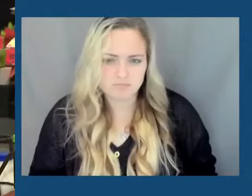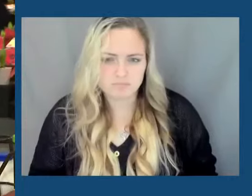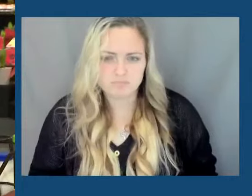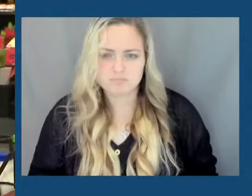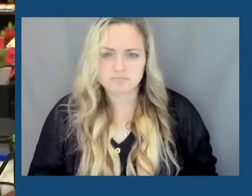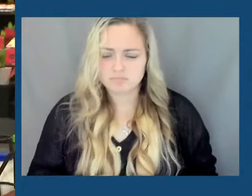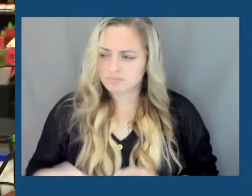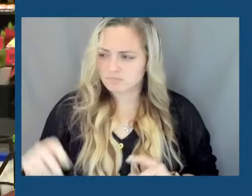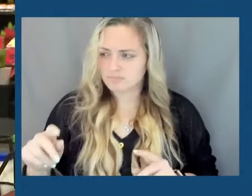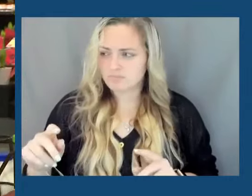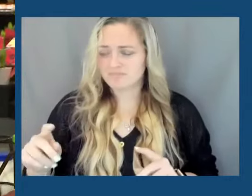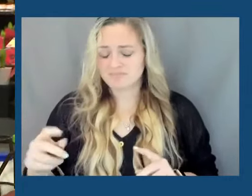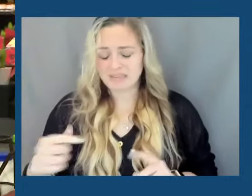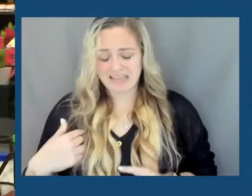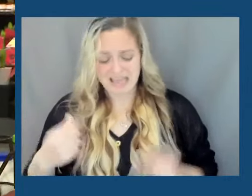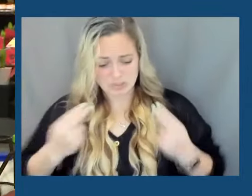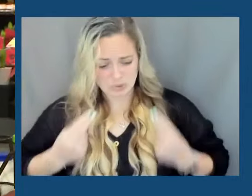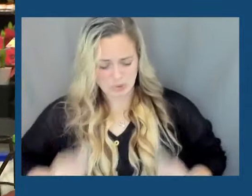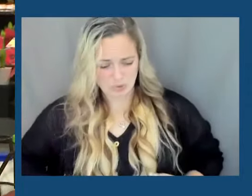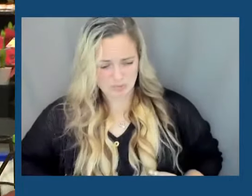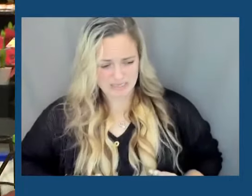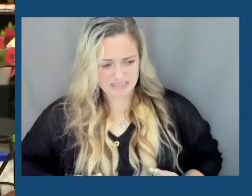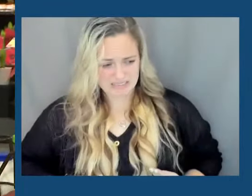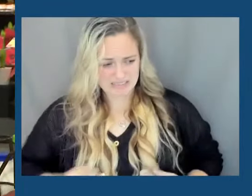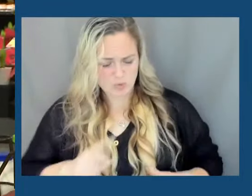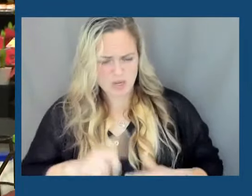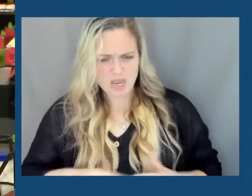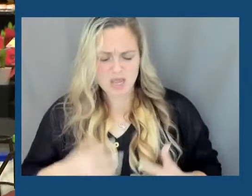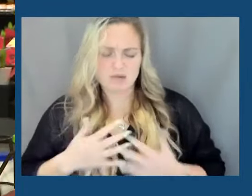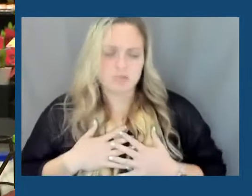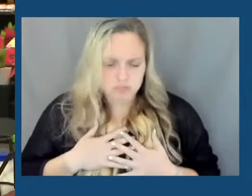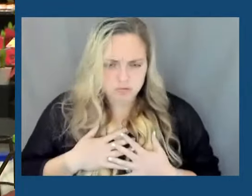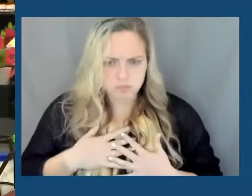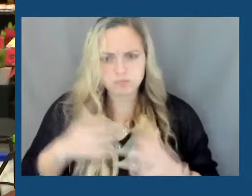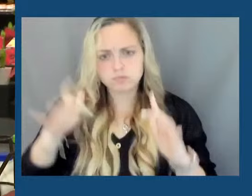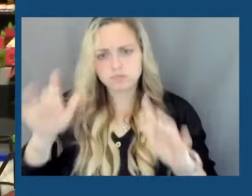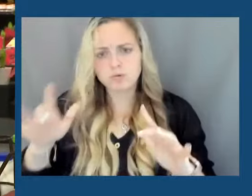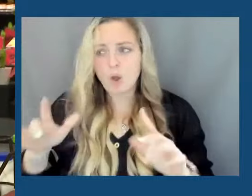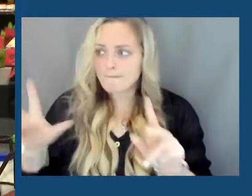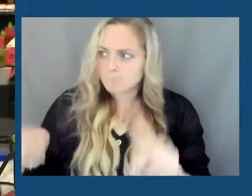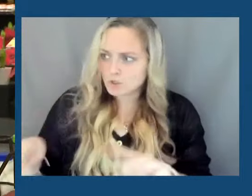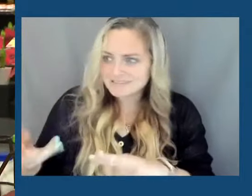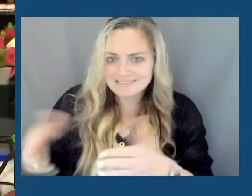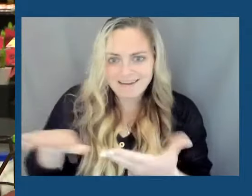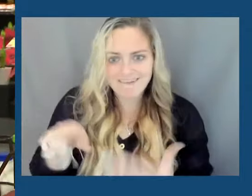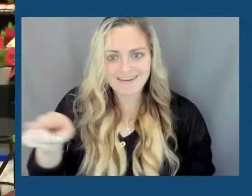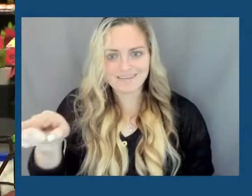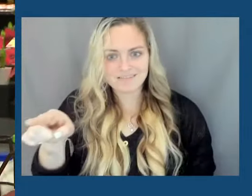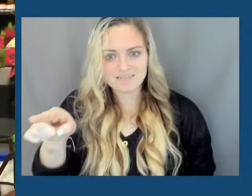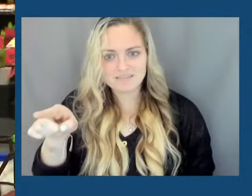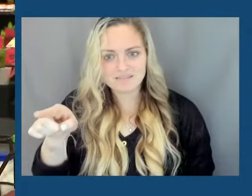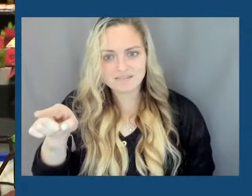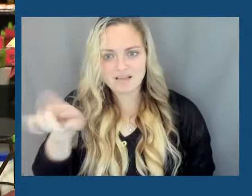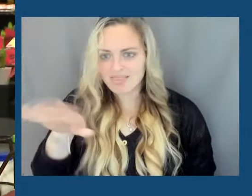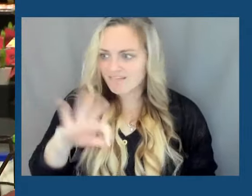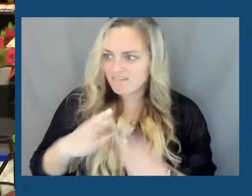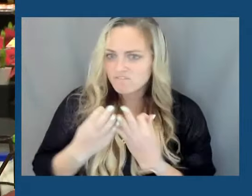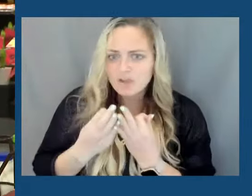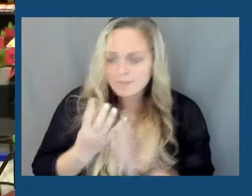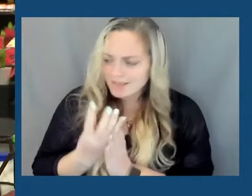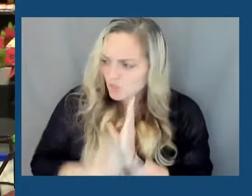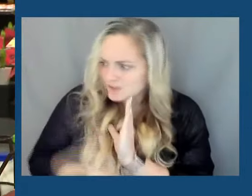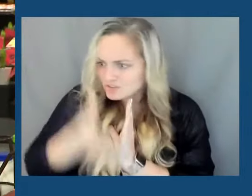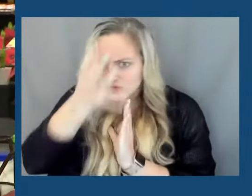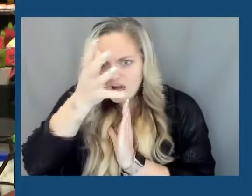beings that we can't muster up empathy for a family, children who lost a